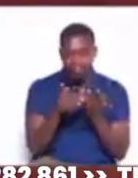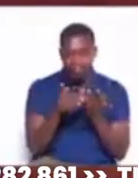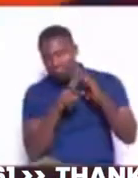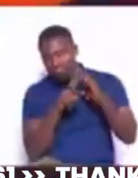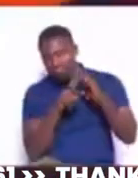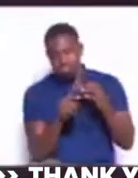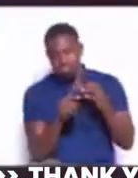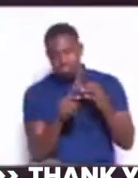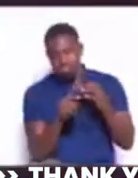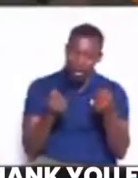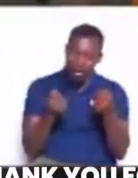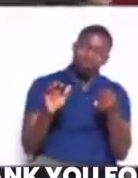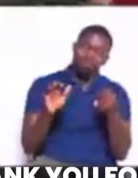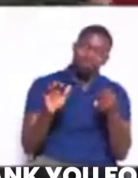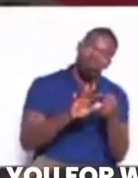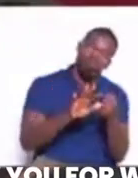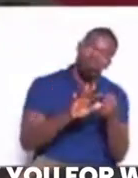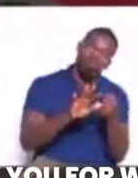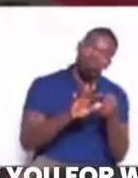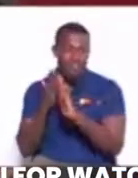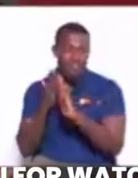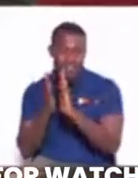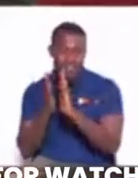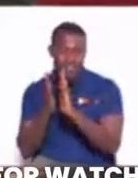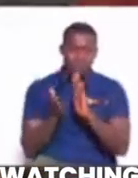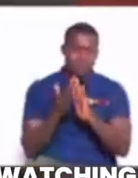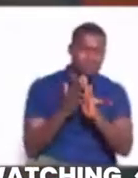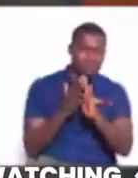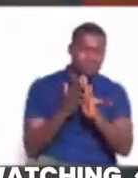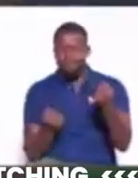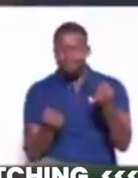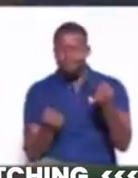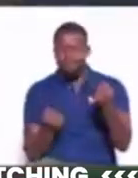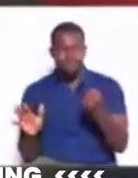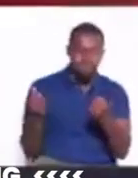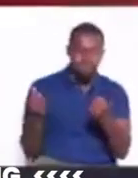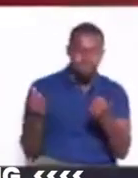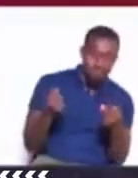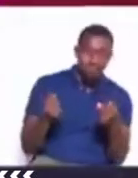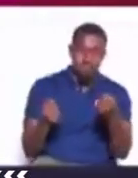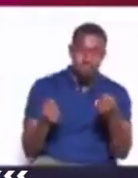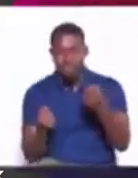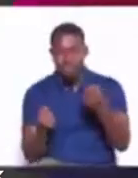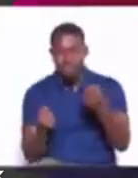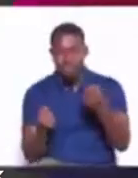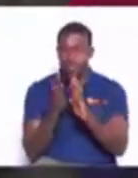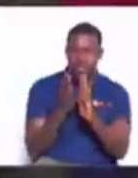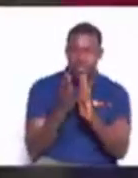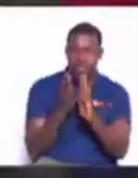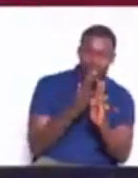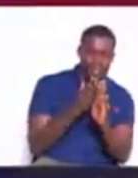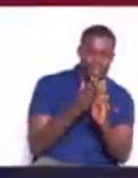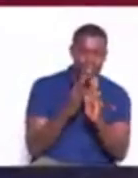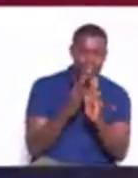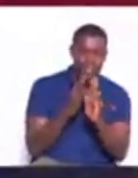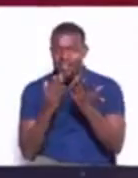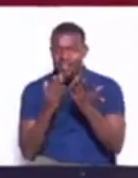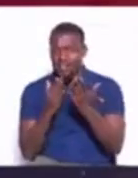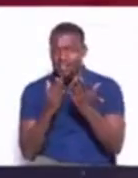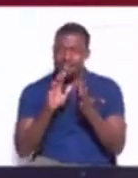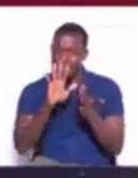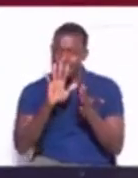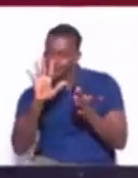driving too fast. The speed limit was maybe, as you see there, 55 or